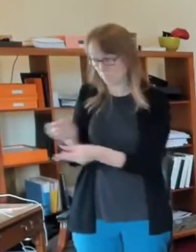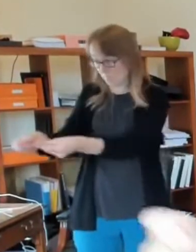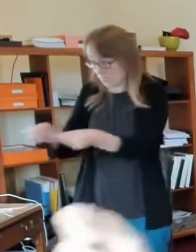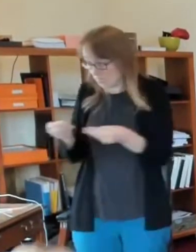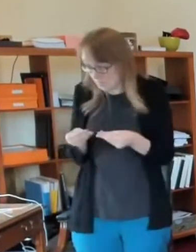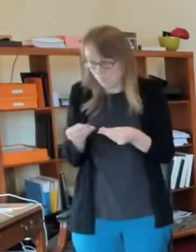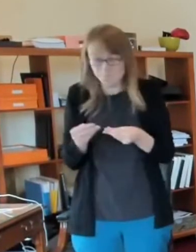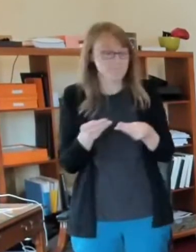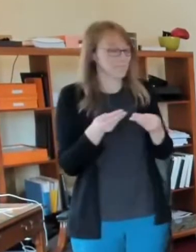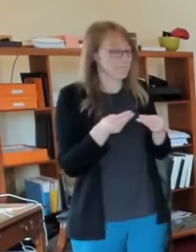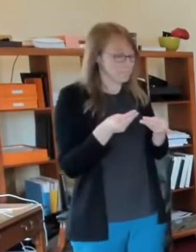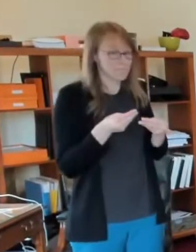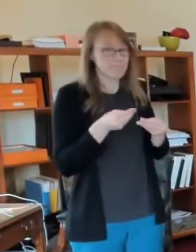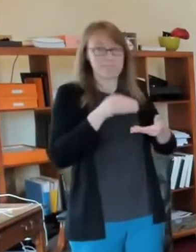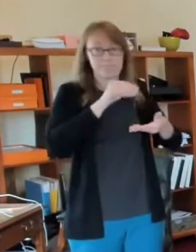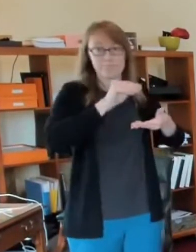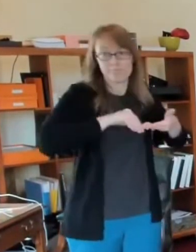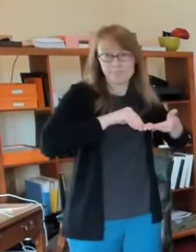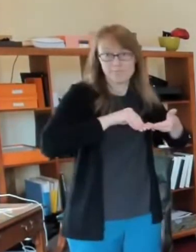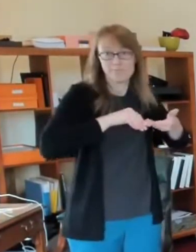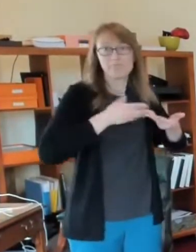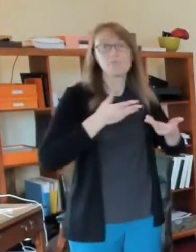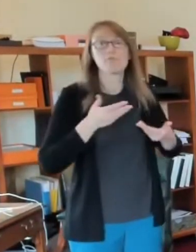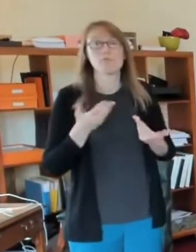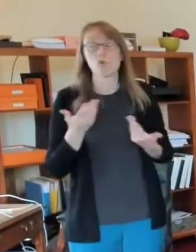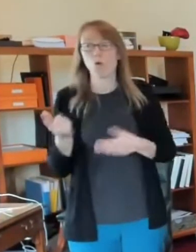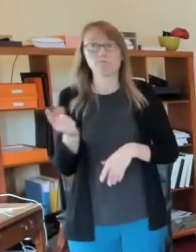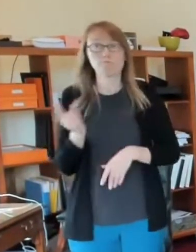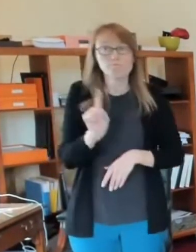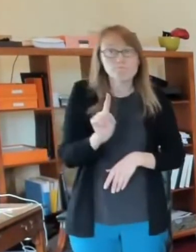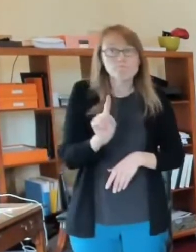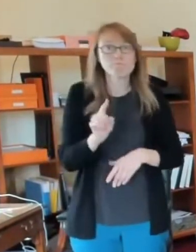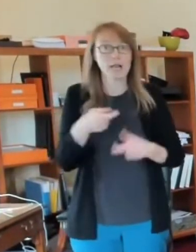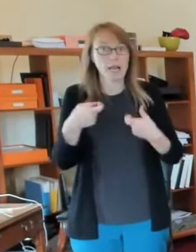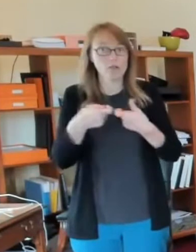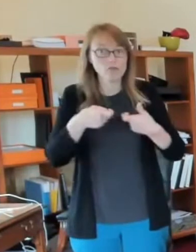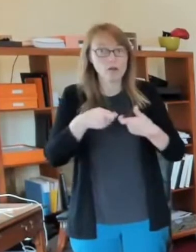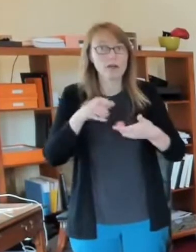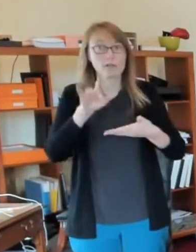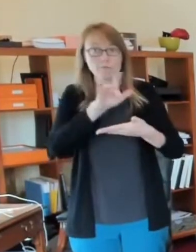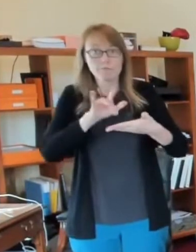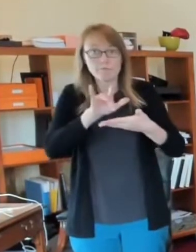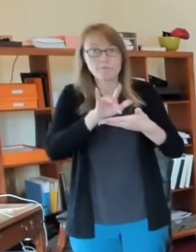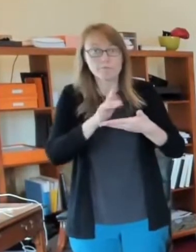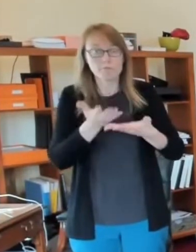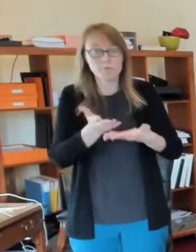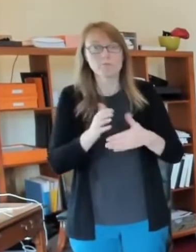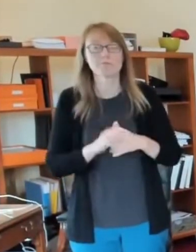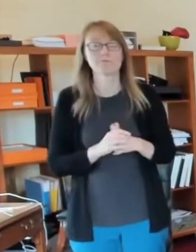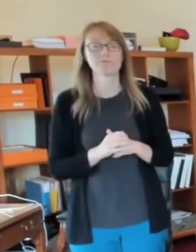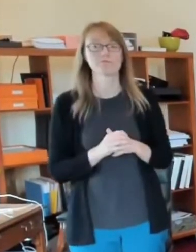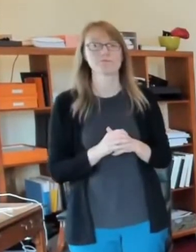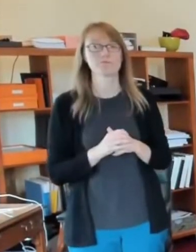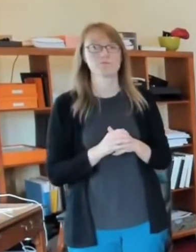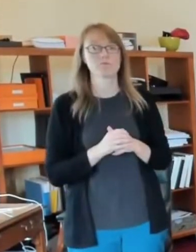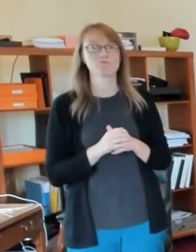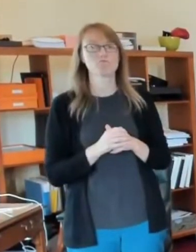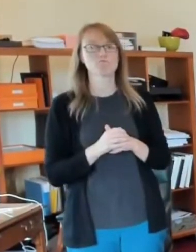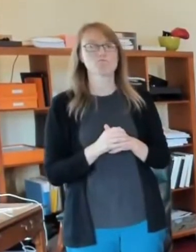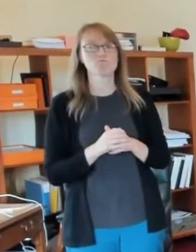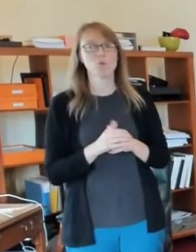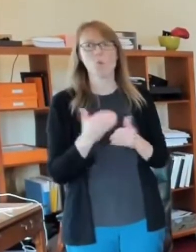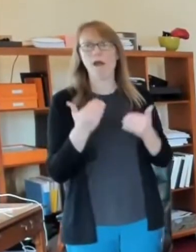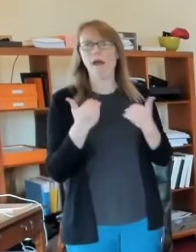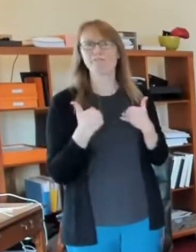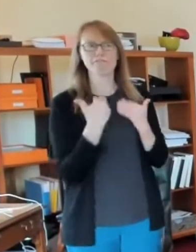how you would put the ballot in the ballot box, or if it were electronic voting. So it's just all of the steps that the election board is taking to make